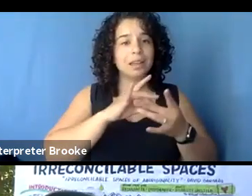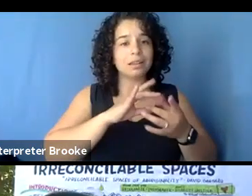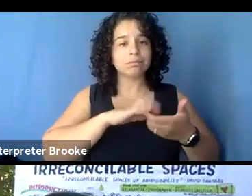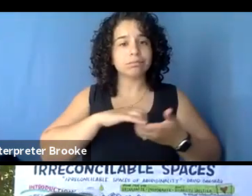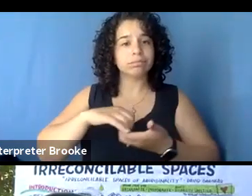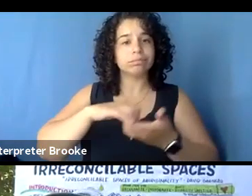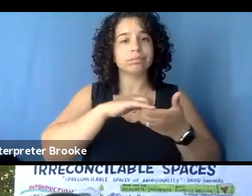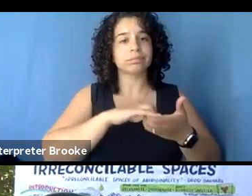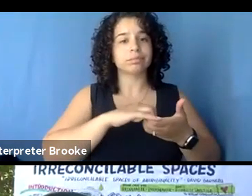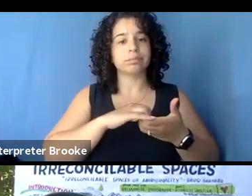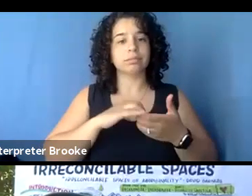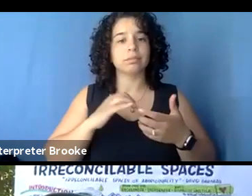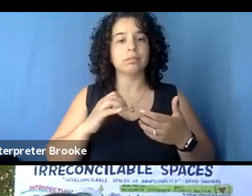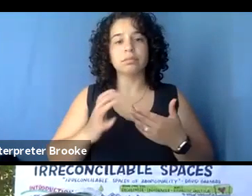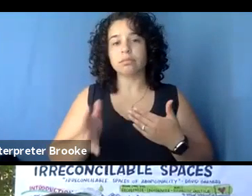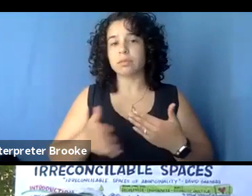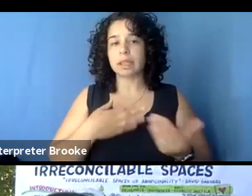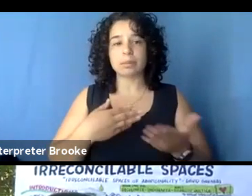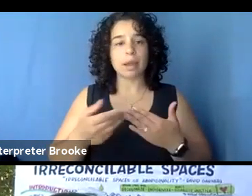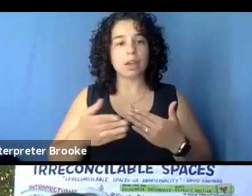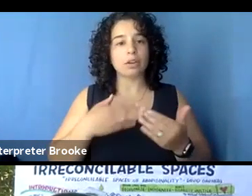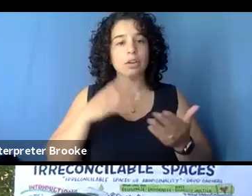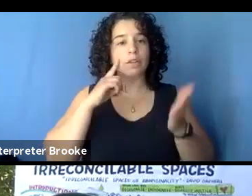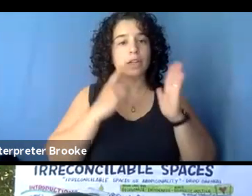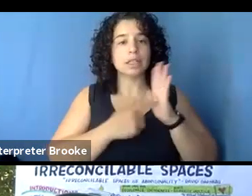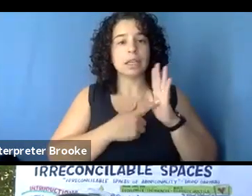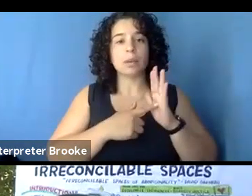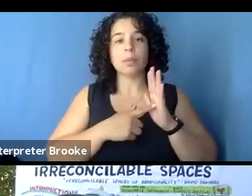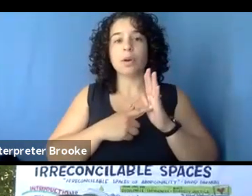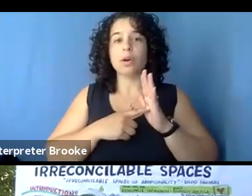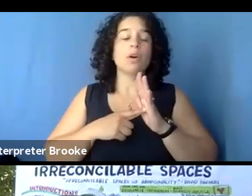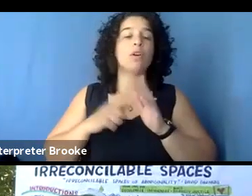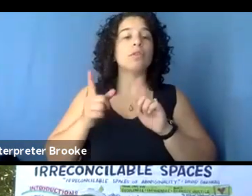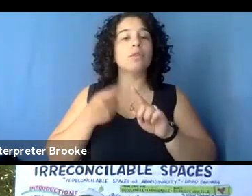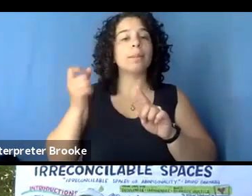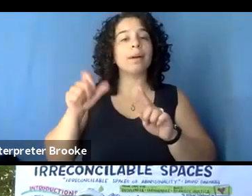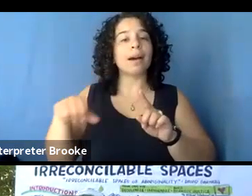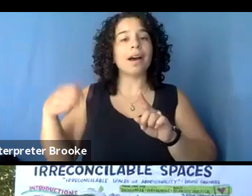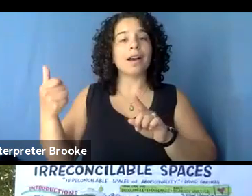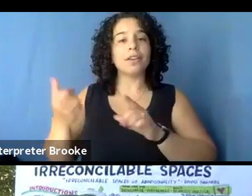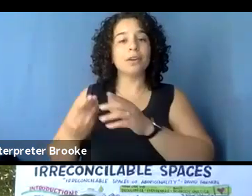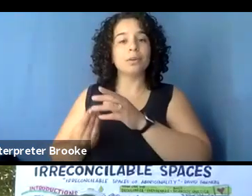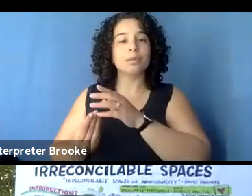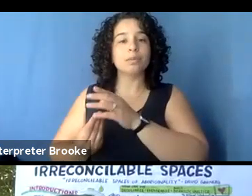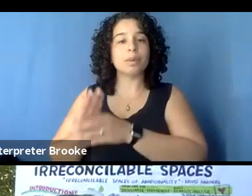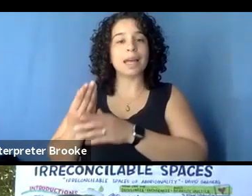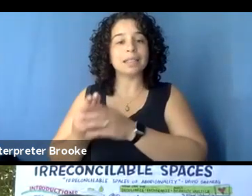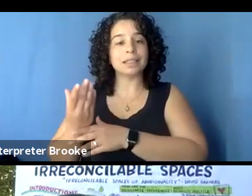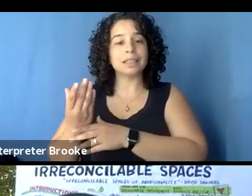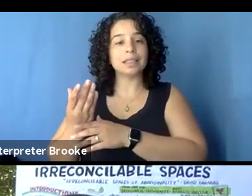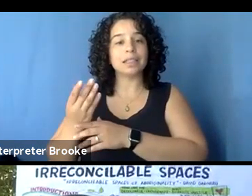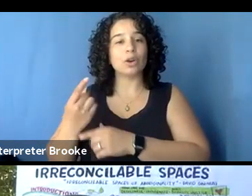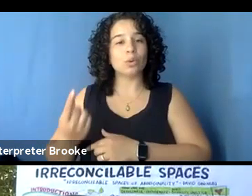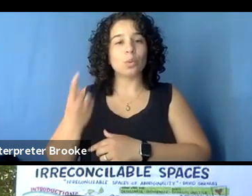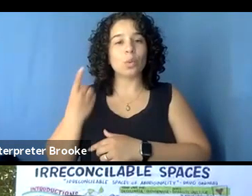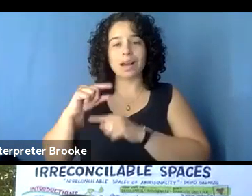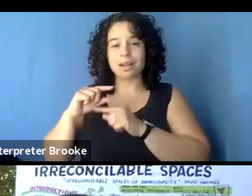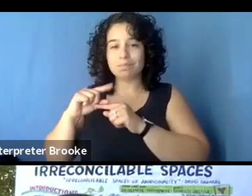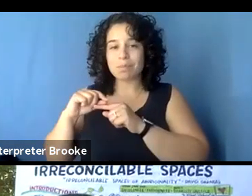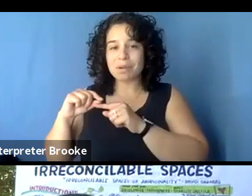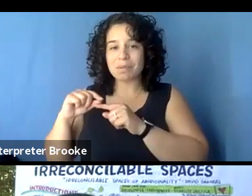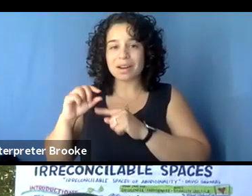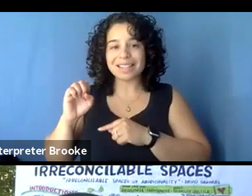So that even if a seed flies over from across the globe or is carried